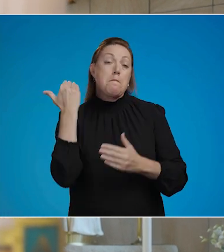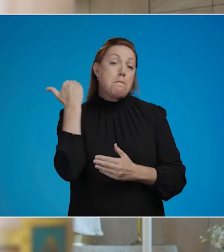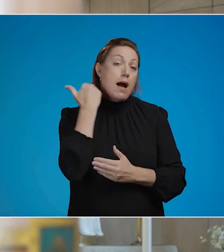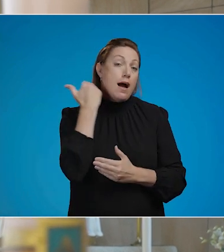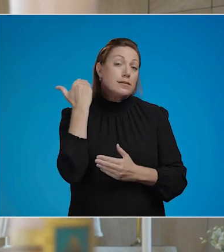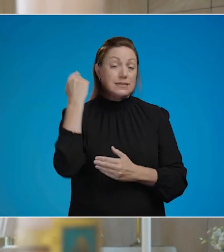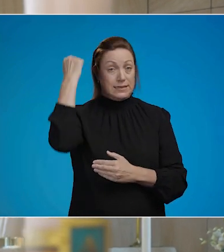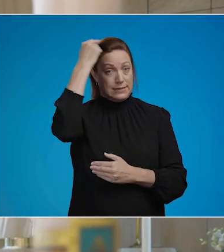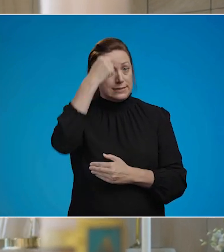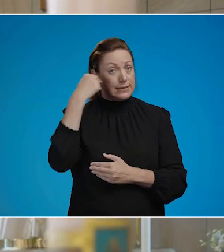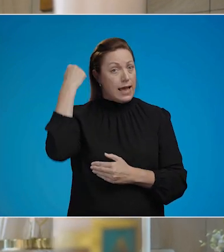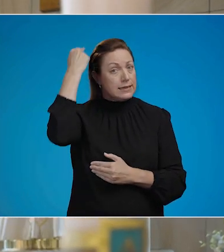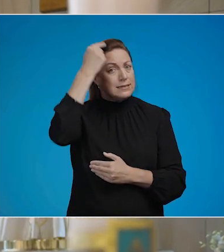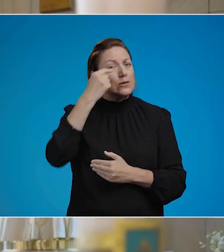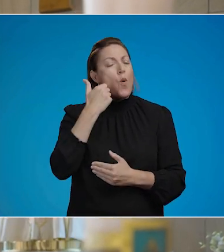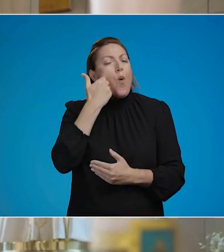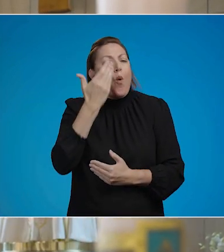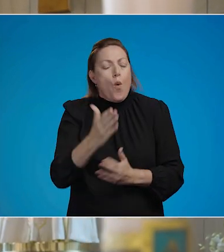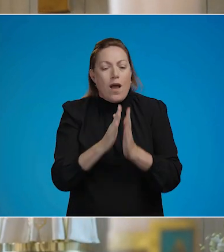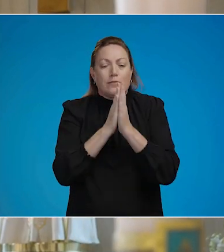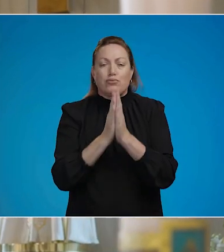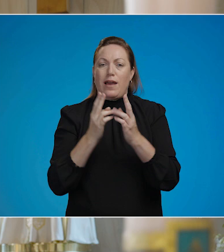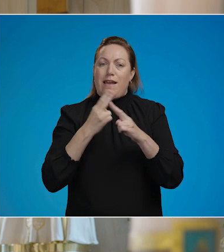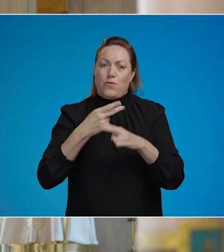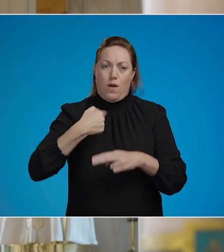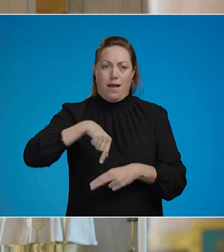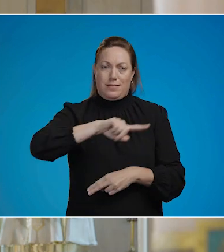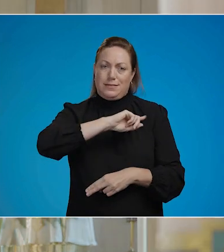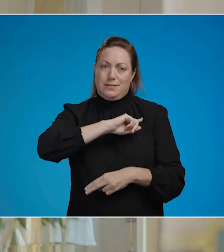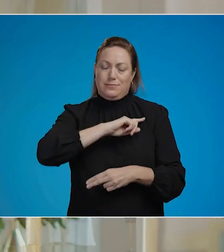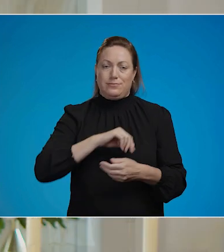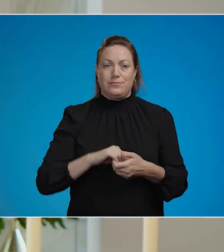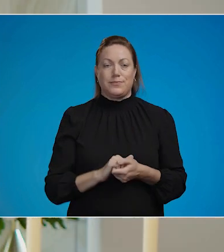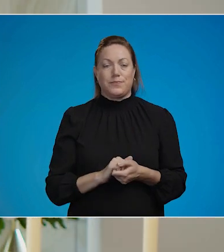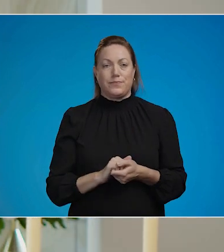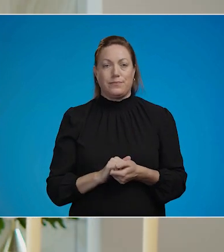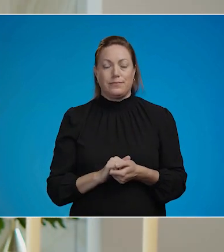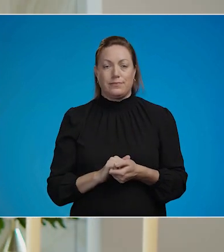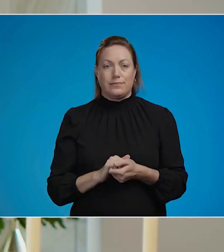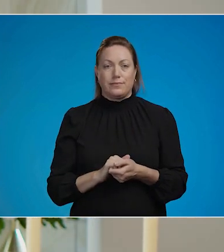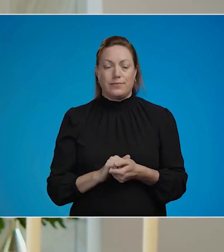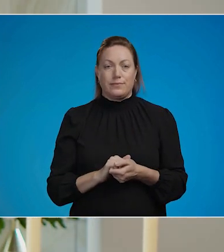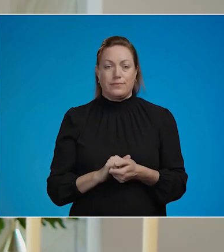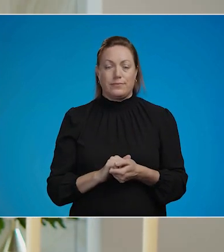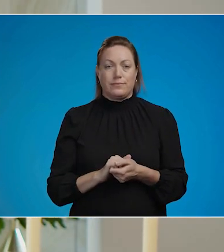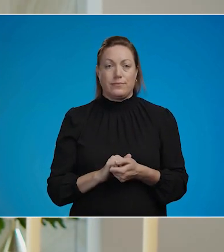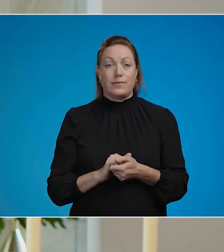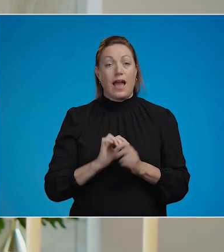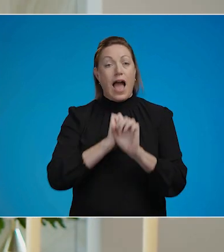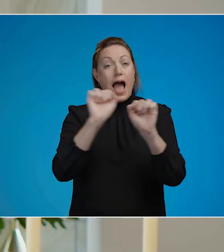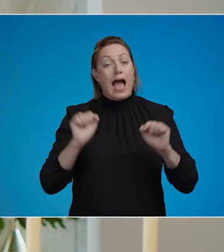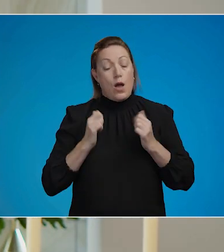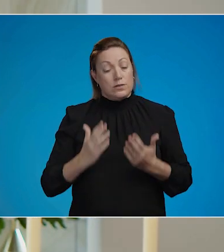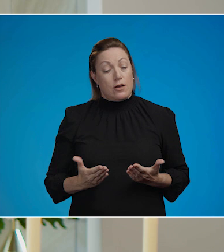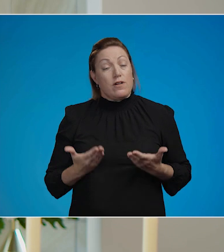glorious martyrs, and with all the saints on whose constant intercession in your presence we rely for unfailing help.